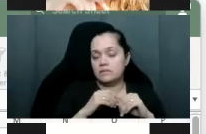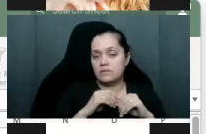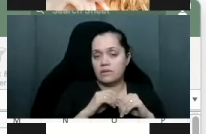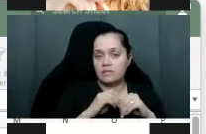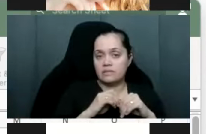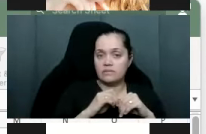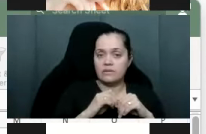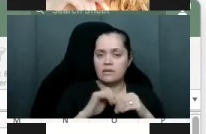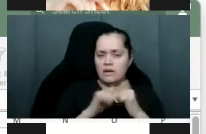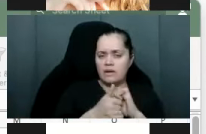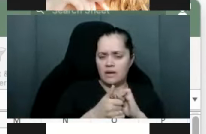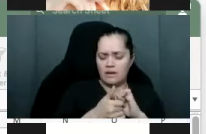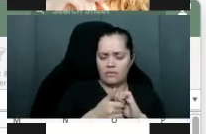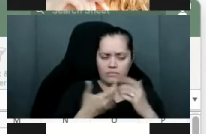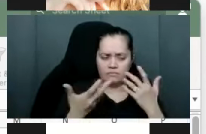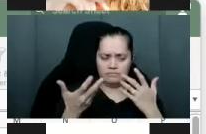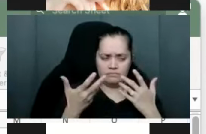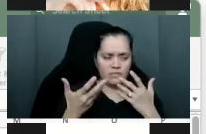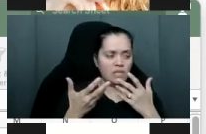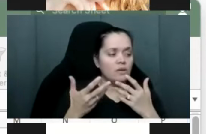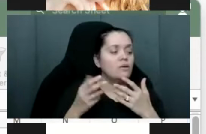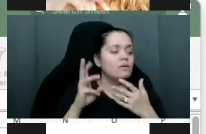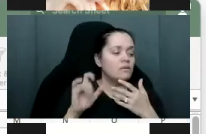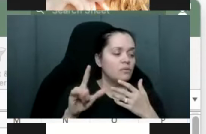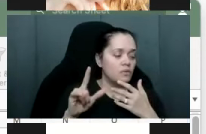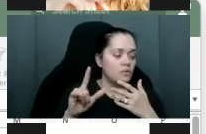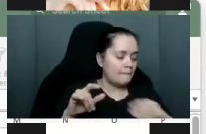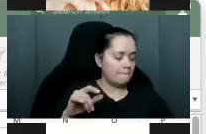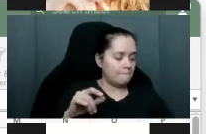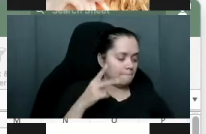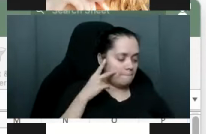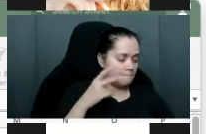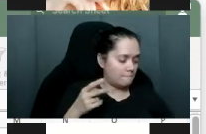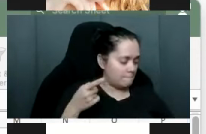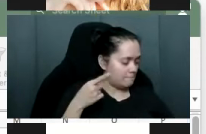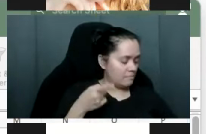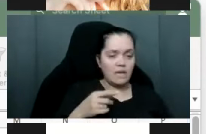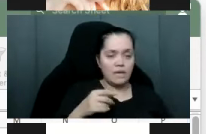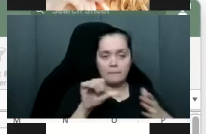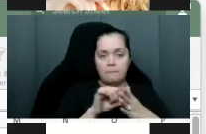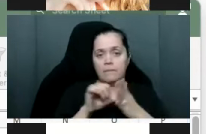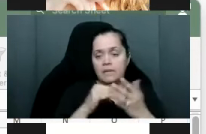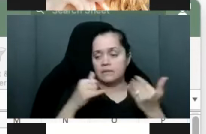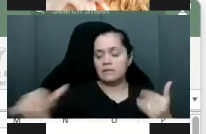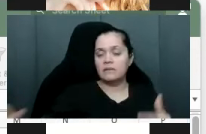How do you do that? Well, let's do it. Let's take a look at that page here.